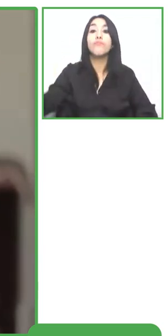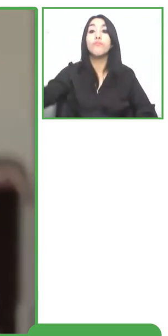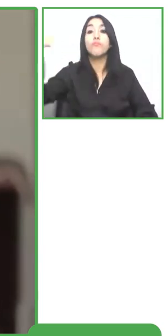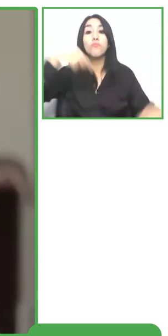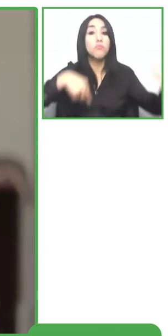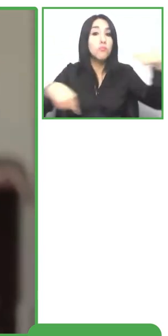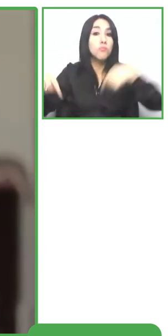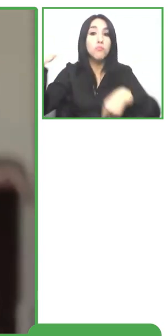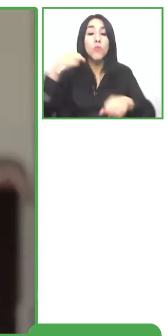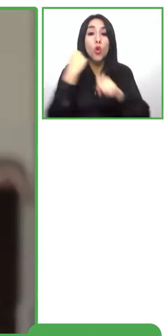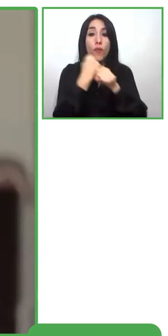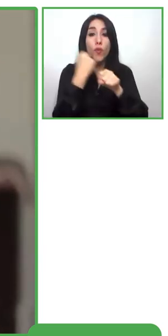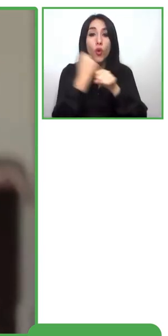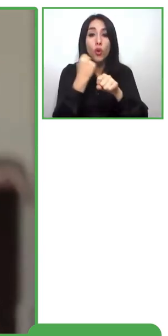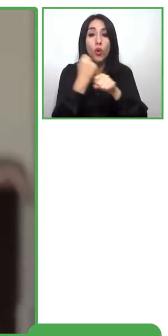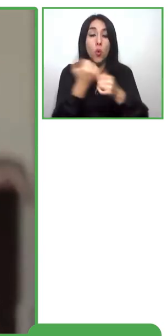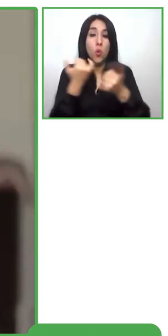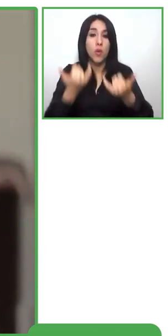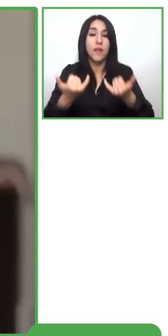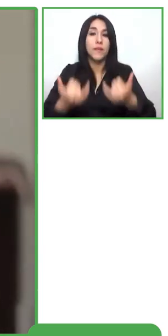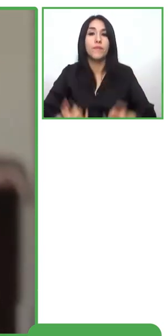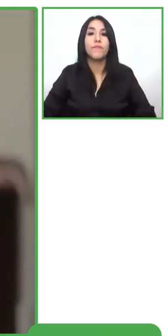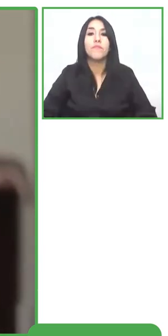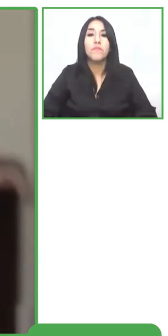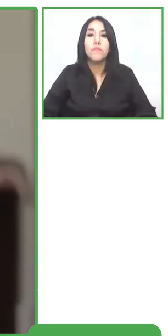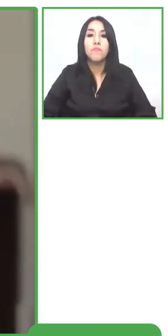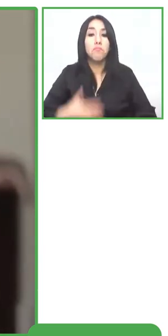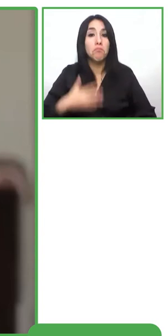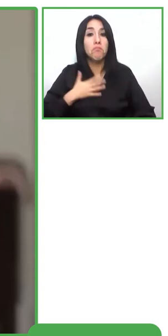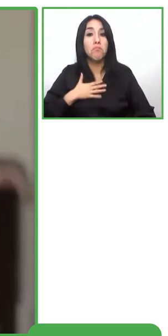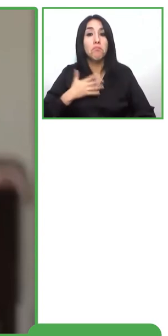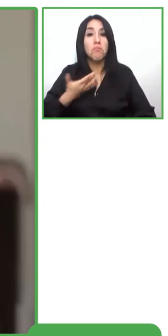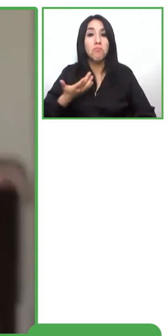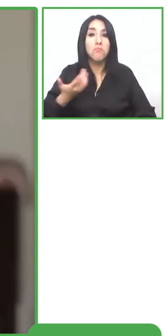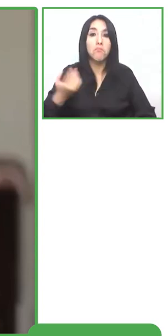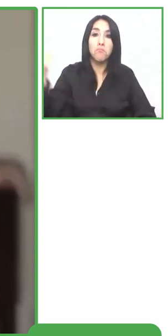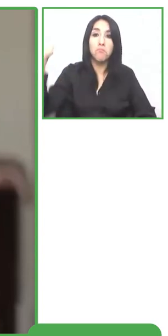they can gain a Michelin star.